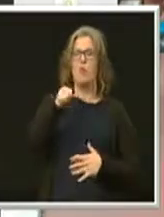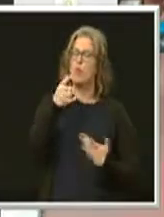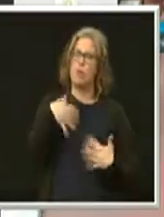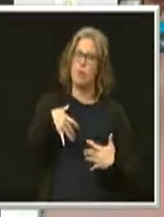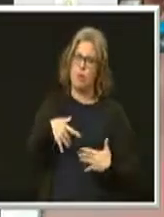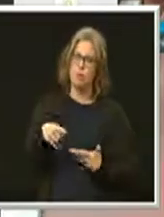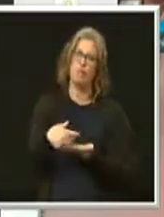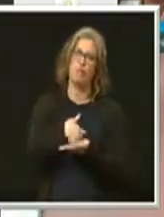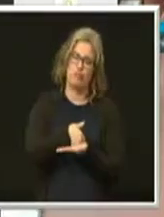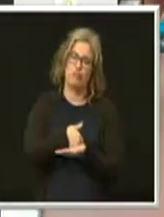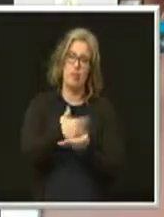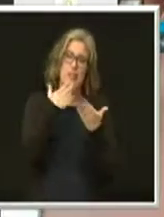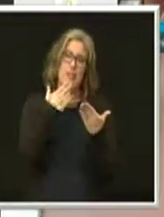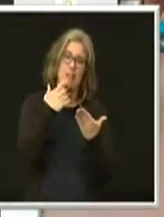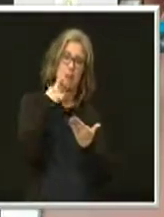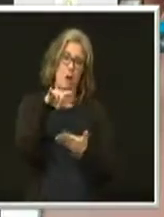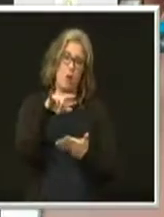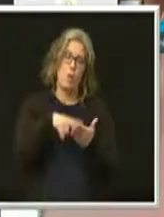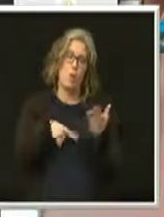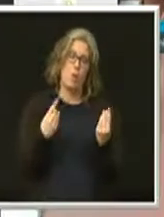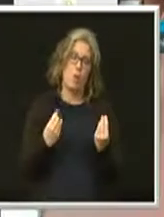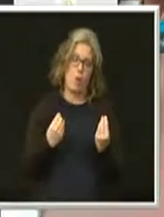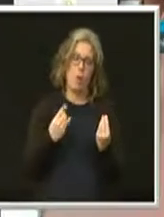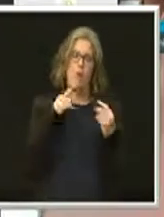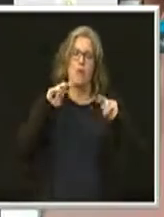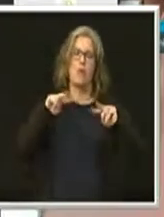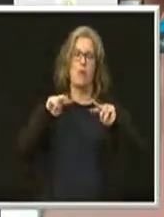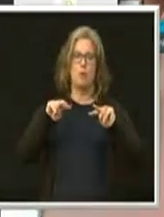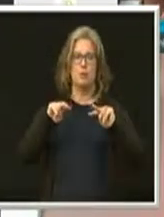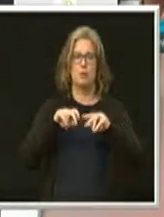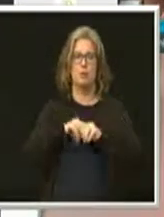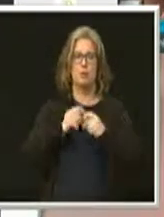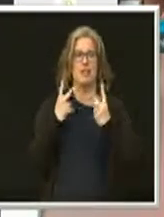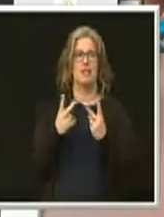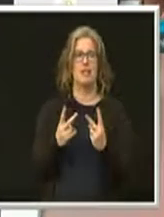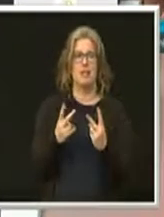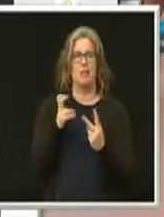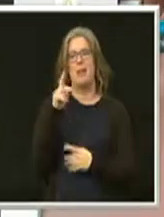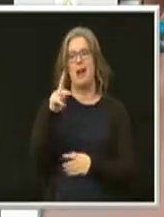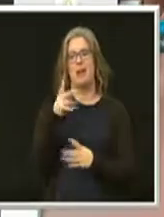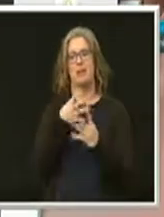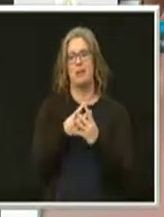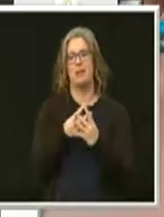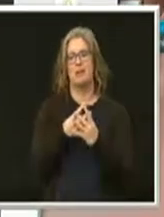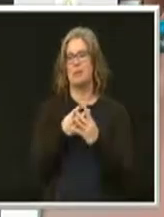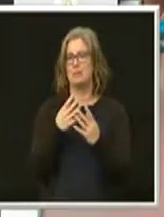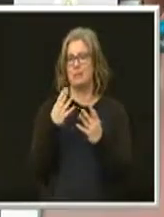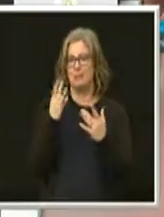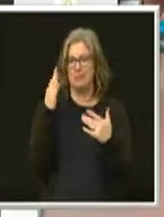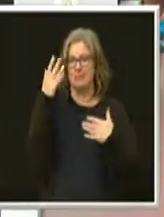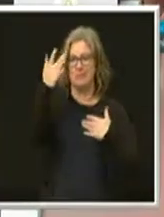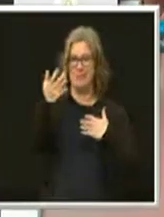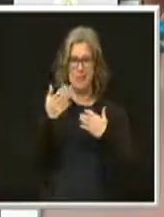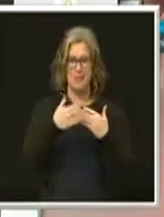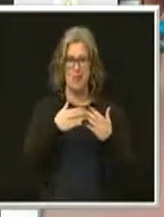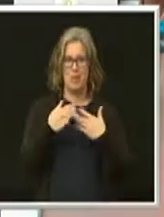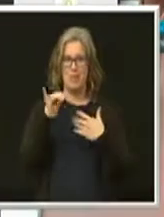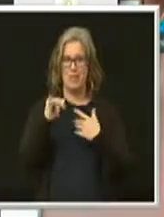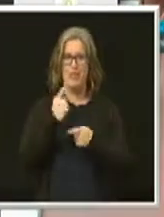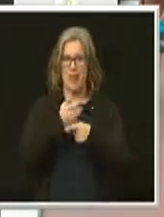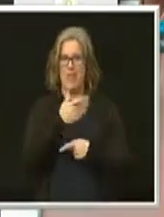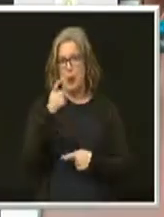deserved. So thanks for what you're doing, and I look forward to visiting you all back in the jail here sometimes too when that's the